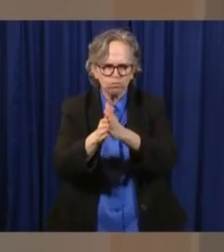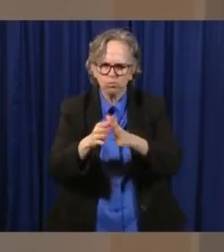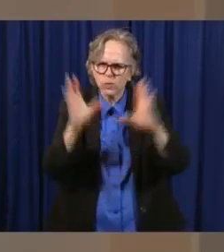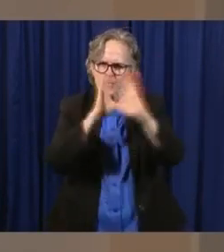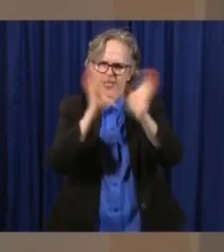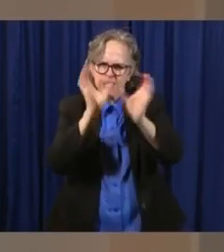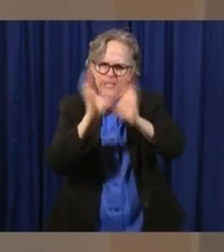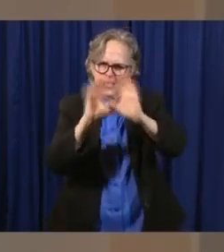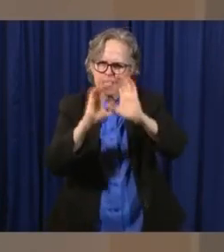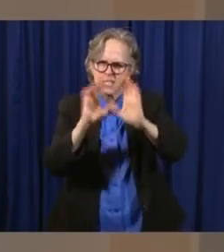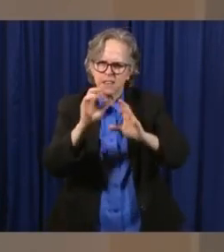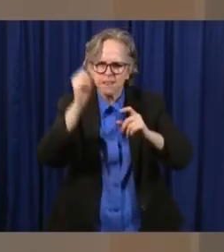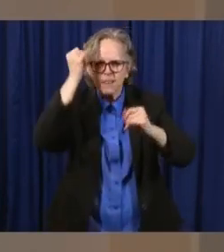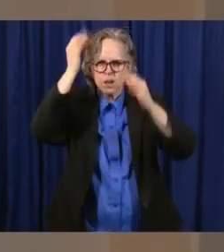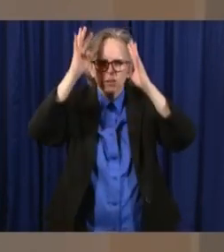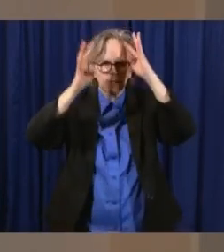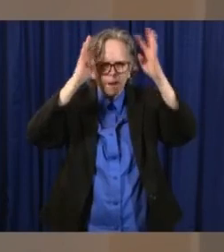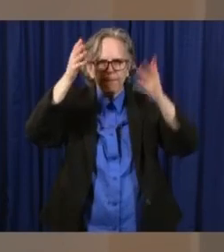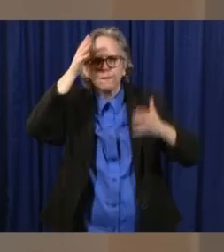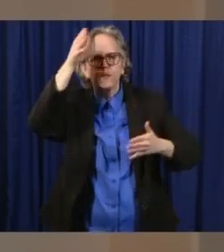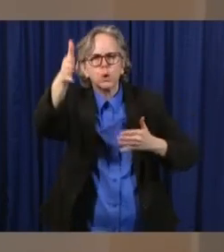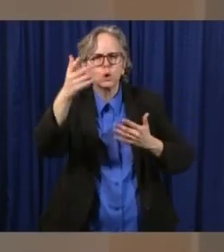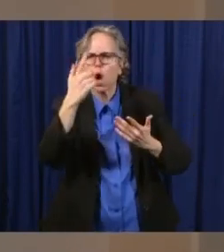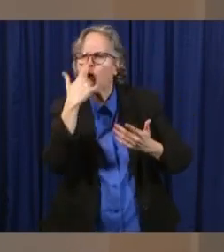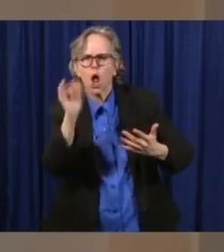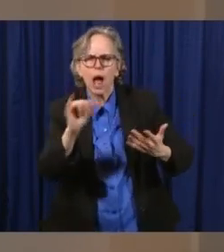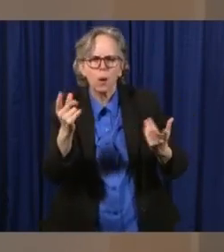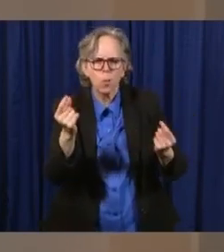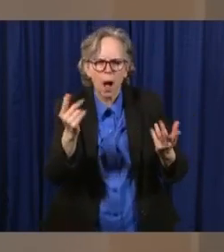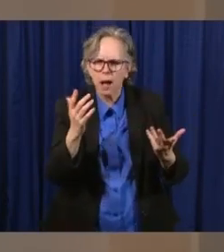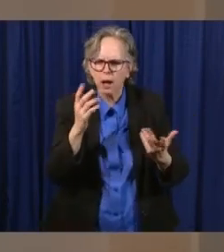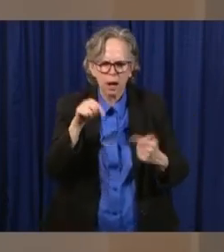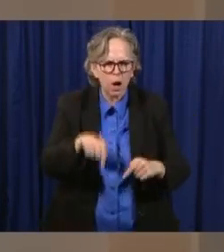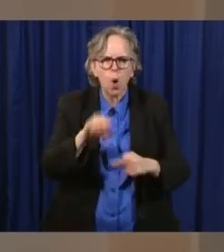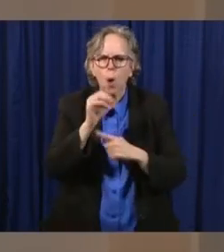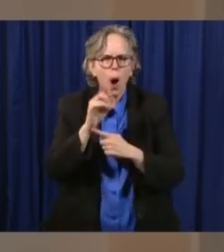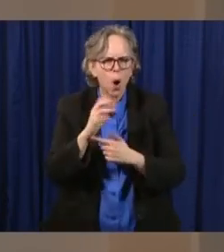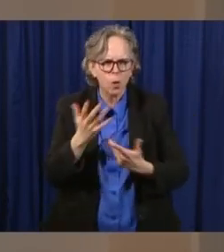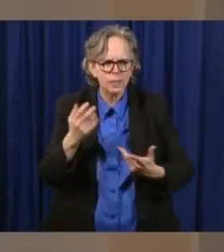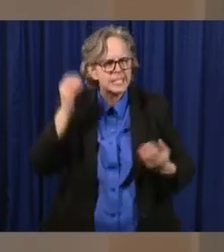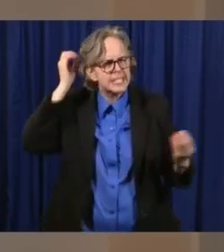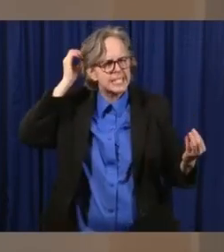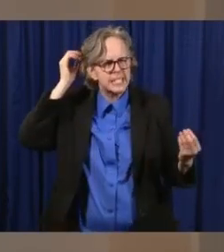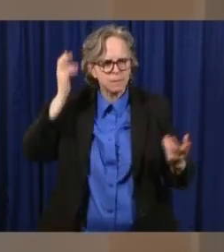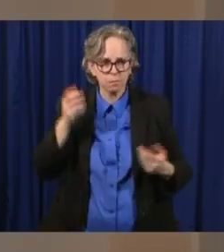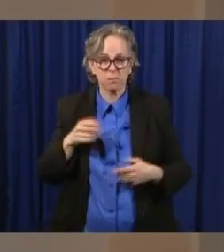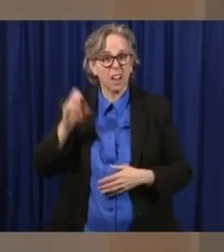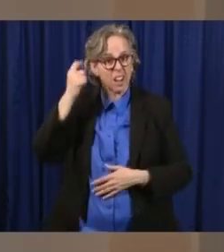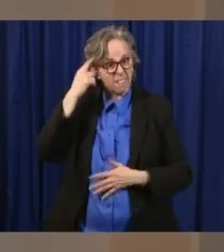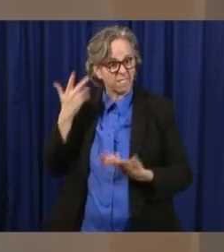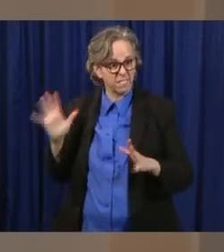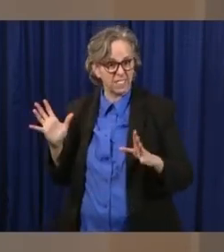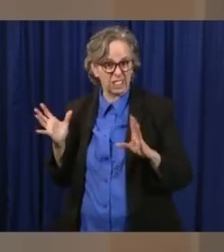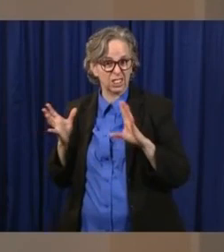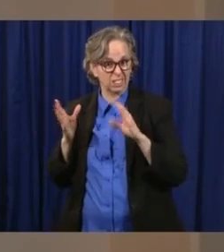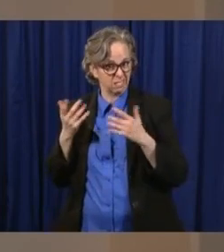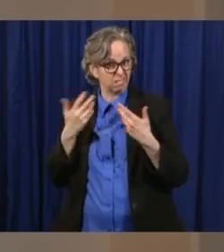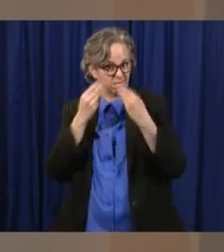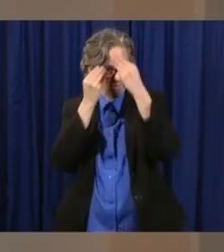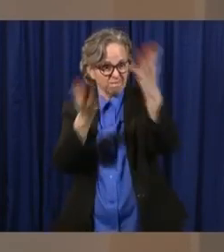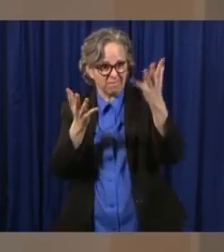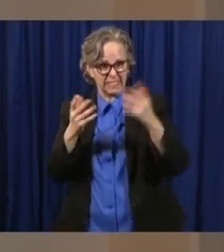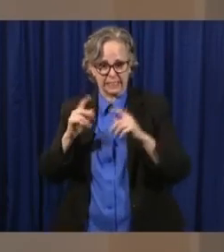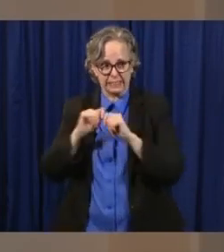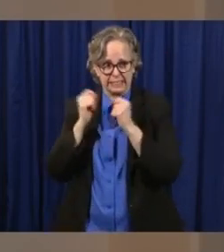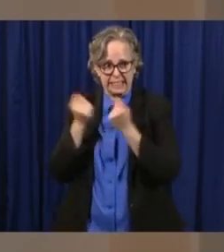like? What could that future look like in Ohio? Governor announced a team of people from the private sector that are working on this. We